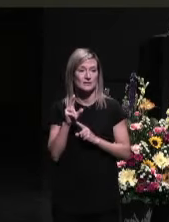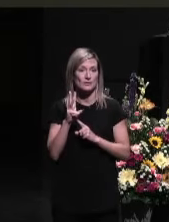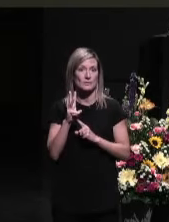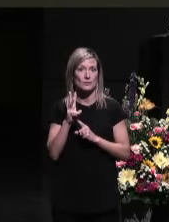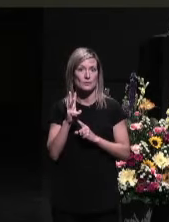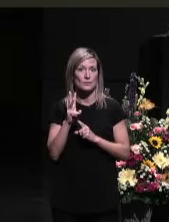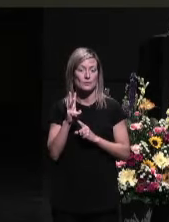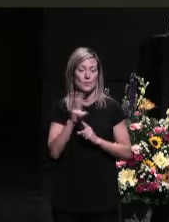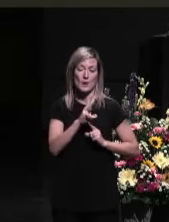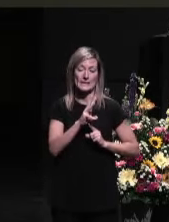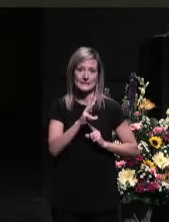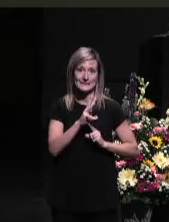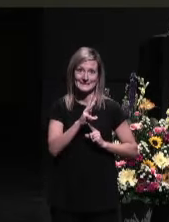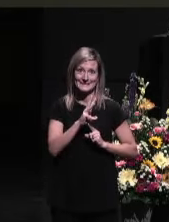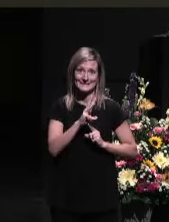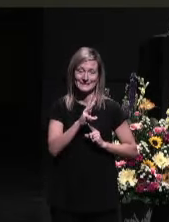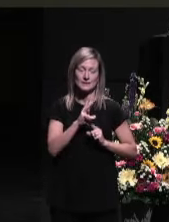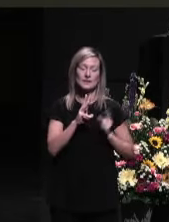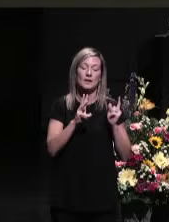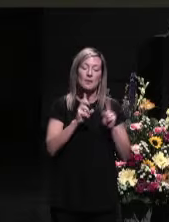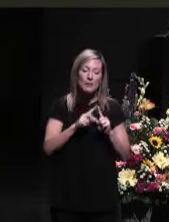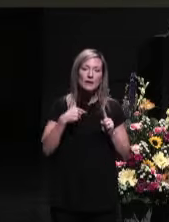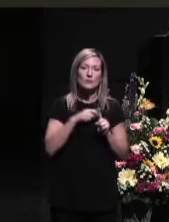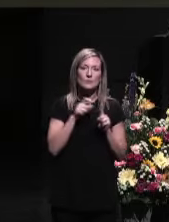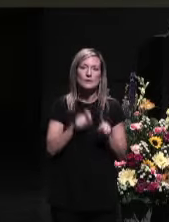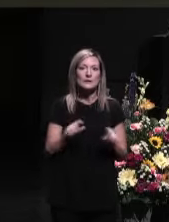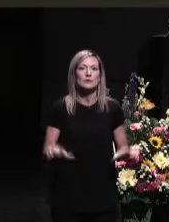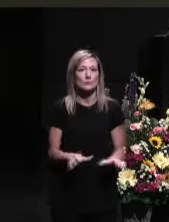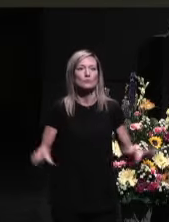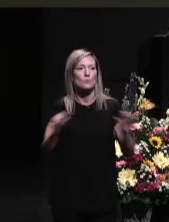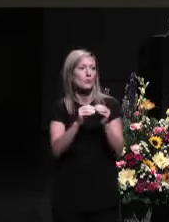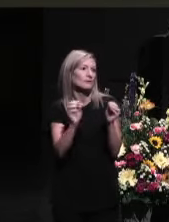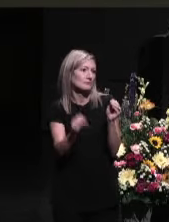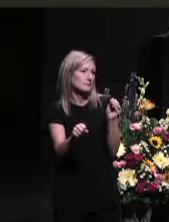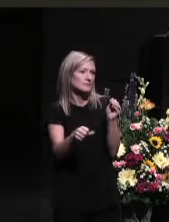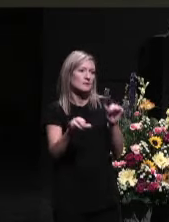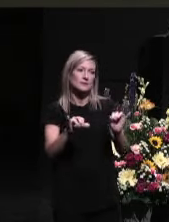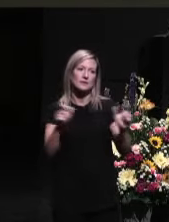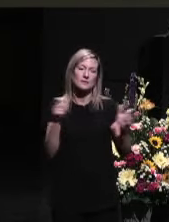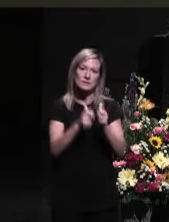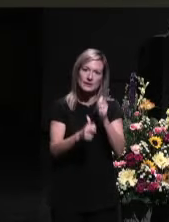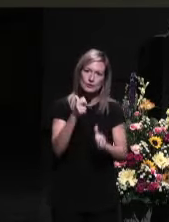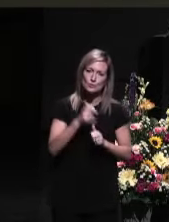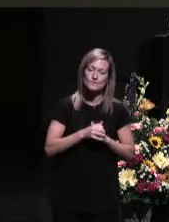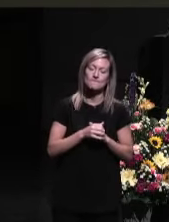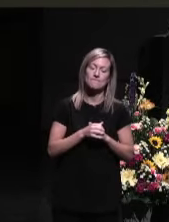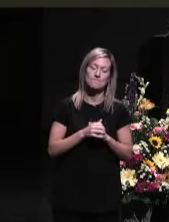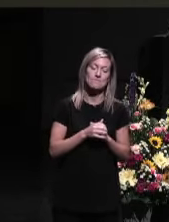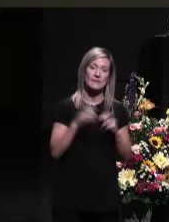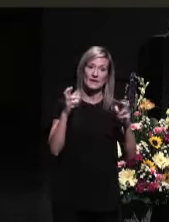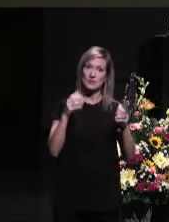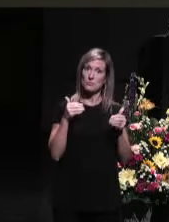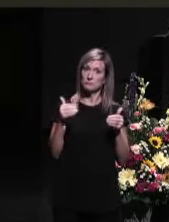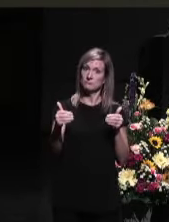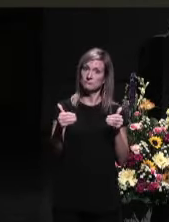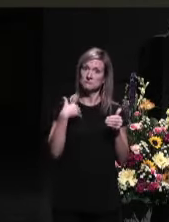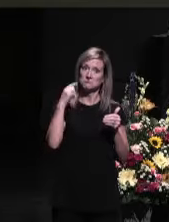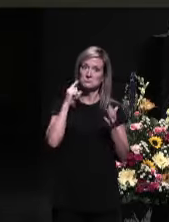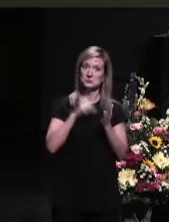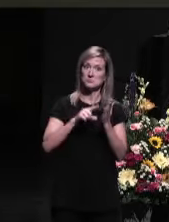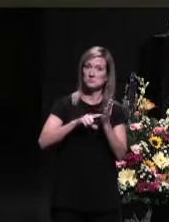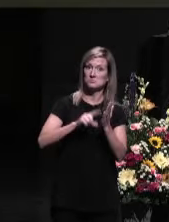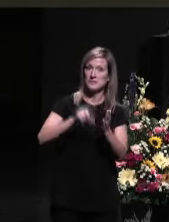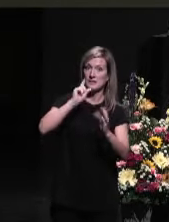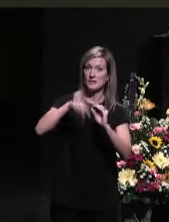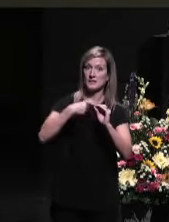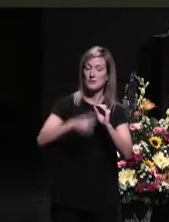notably. But we need to do more, and that's a huge issue. I hope as we go forward, that as we look at additional criteria